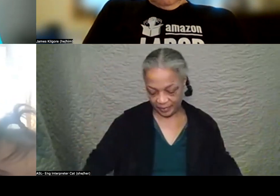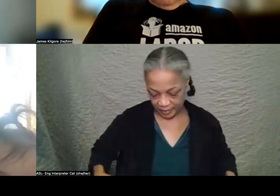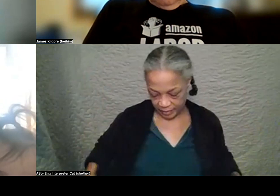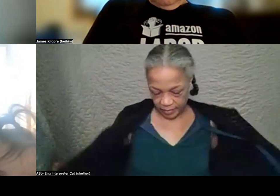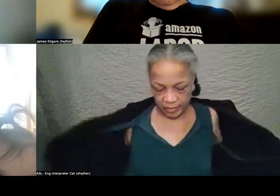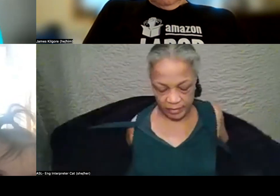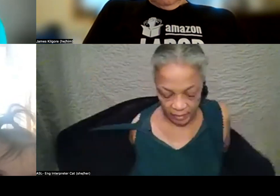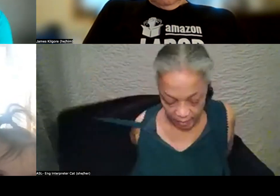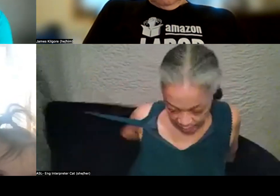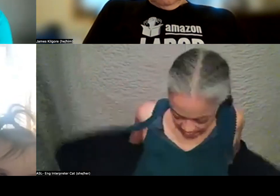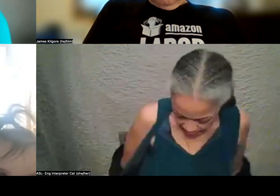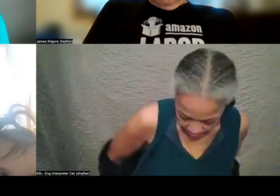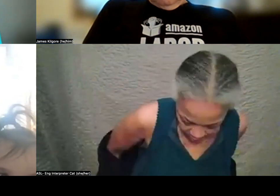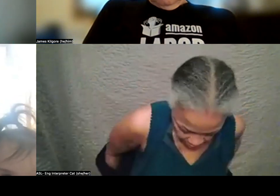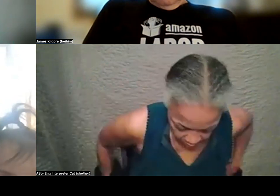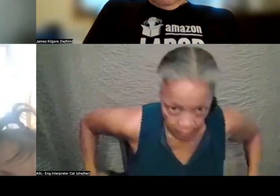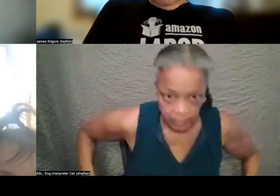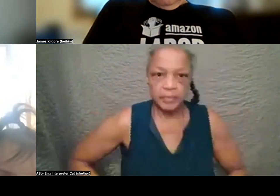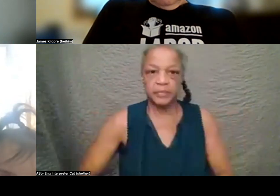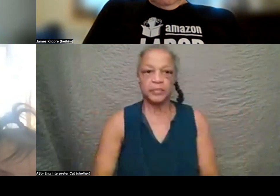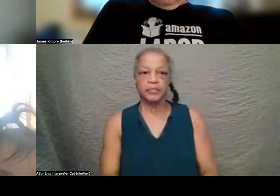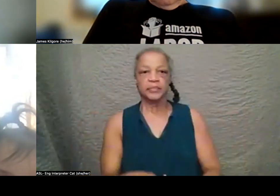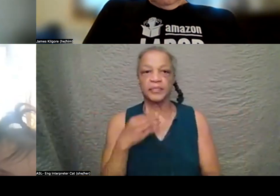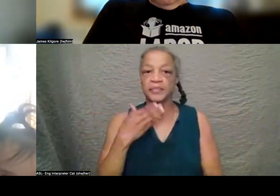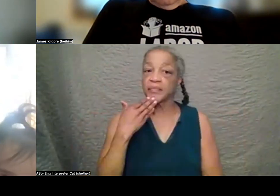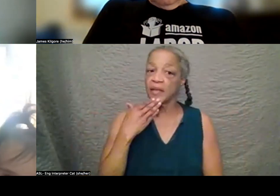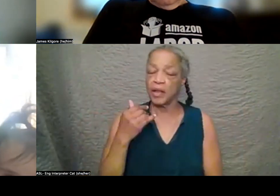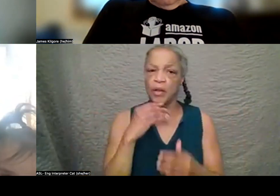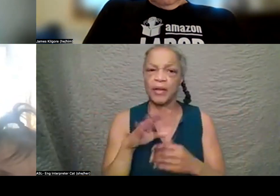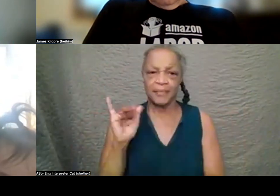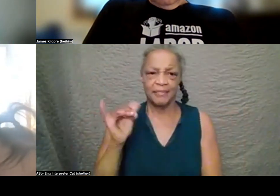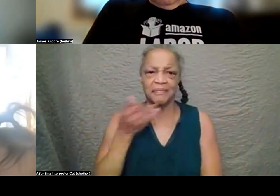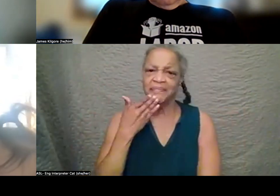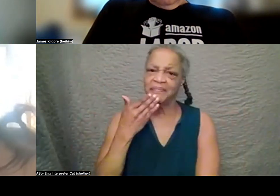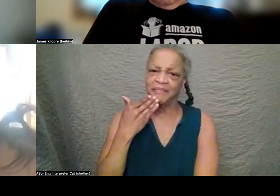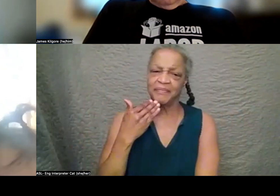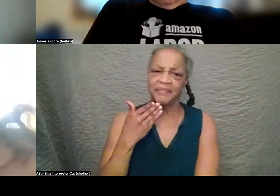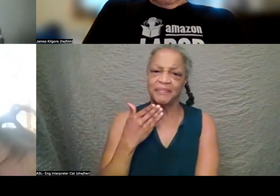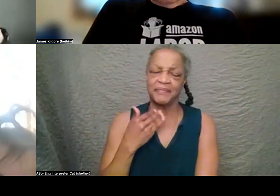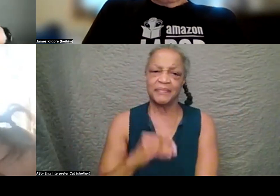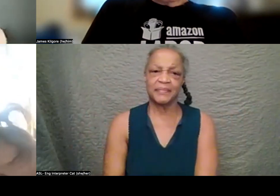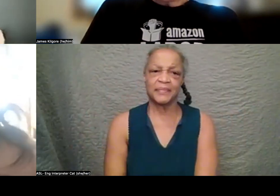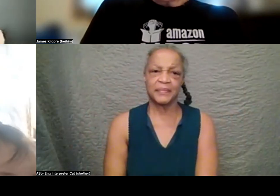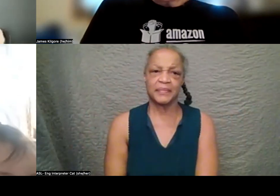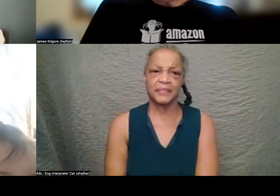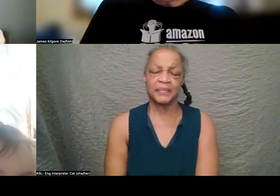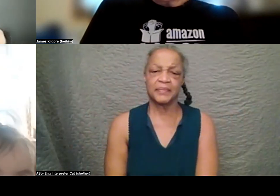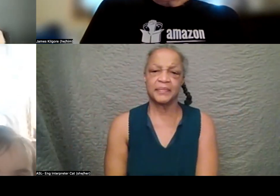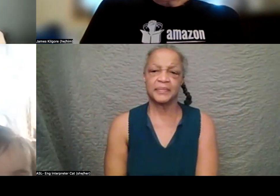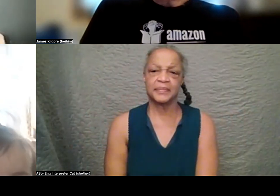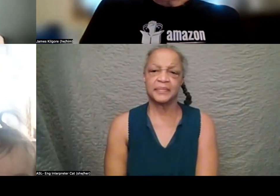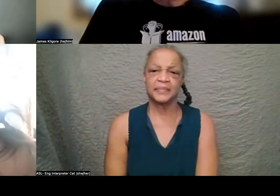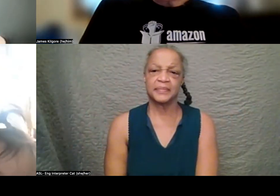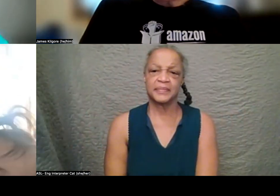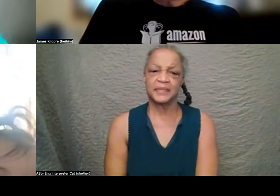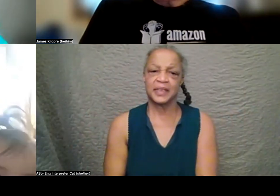Thank you. Yeah, and I mean, with that, right, I think as like the